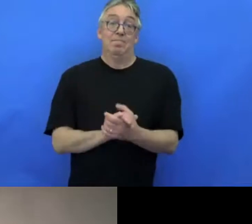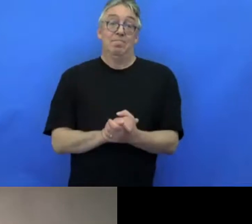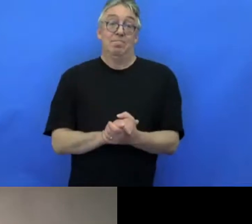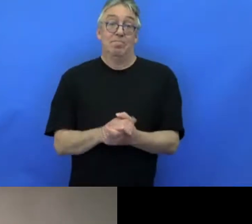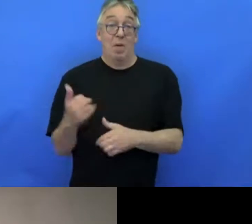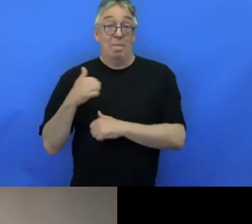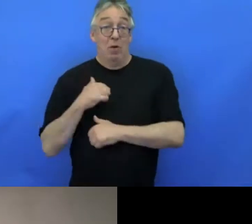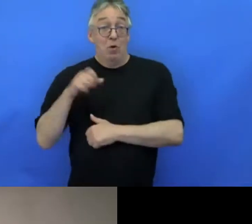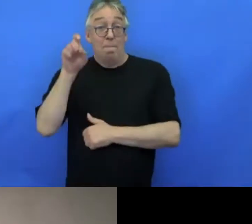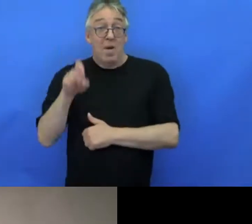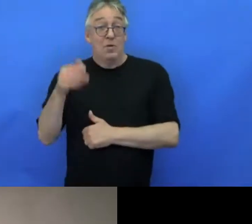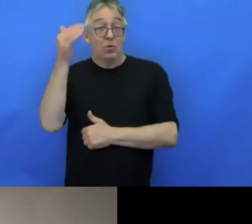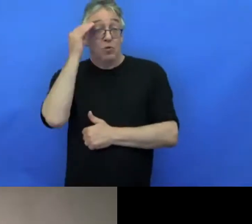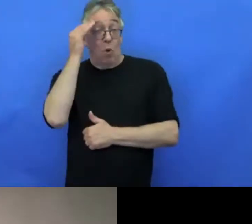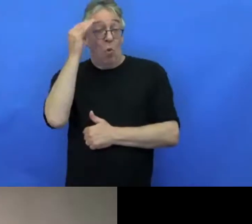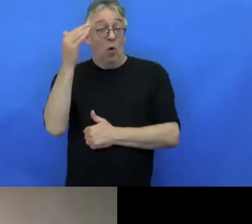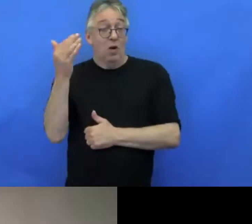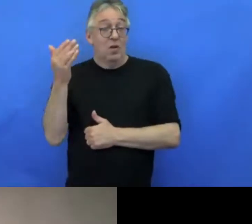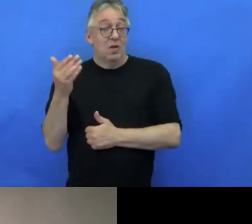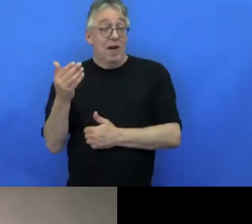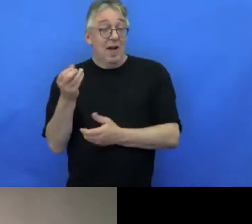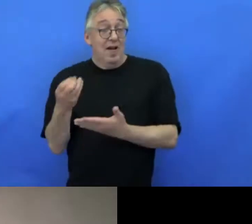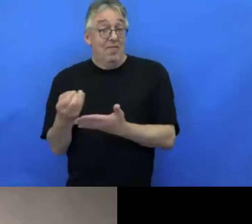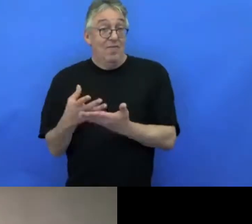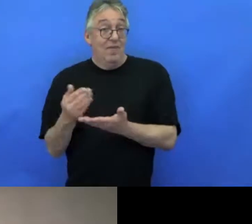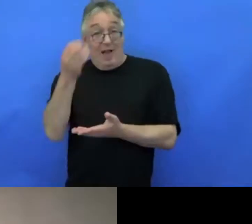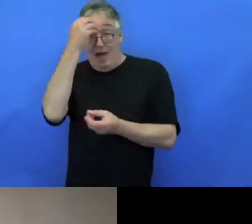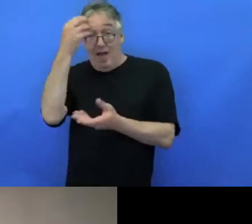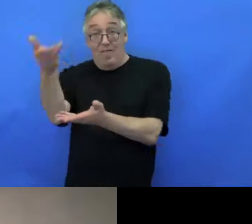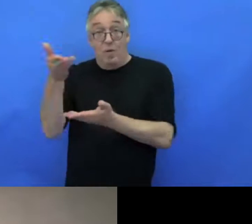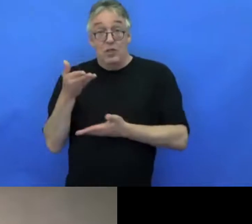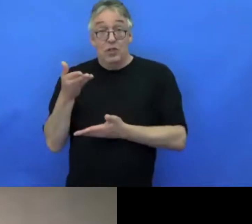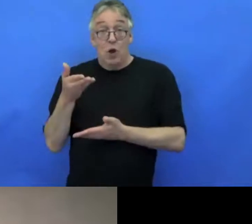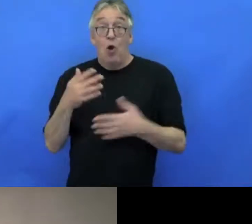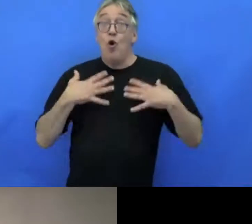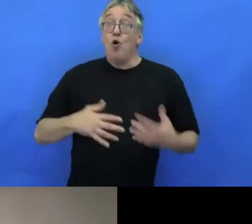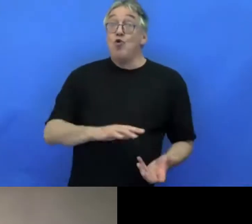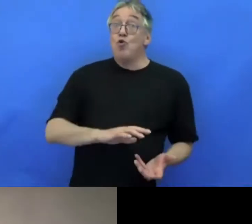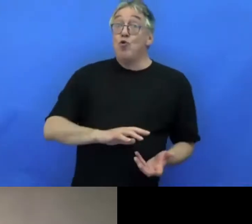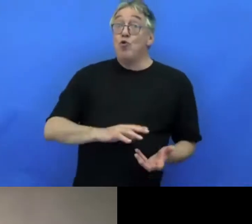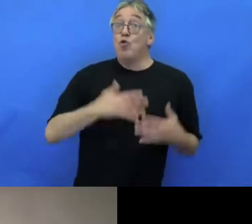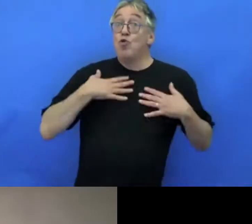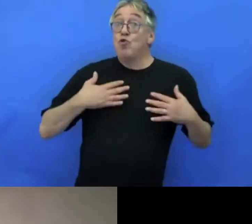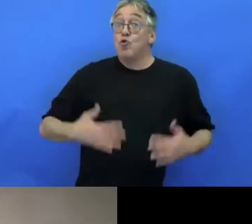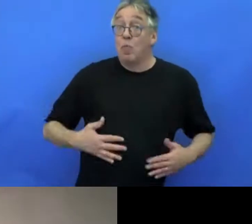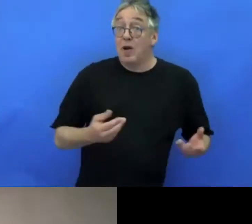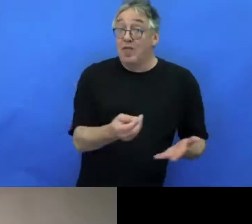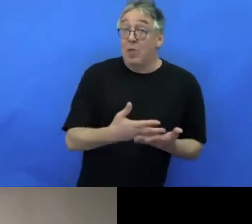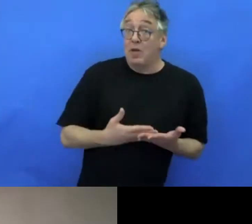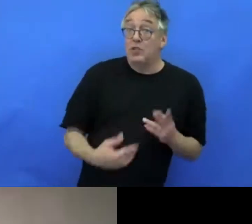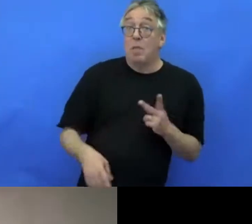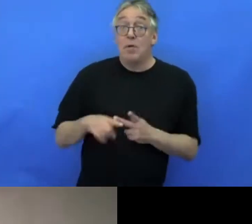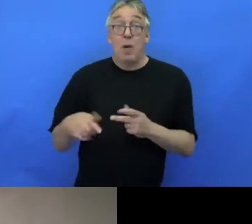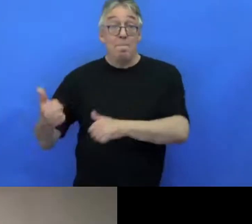military commanders, including humanitarian as well as military information. And to the production of